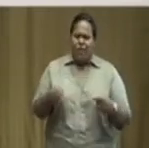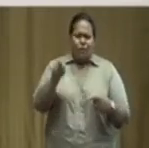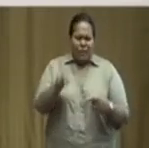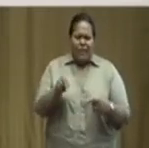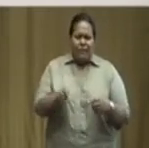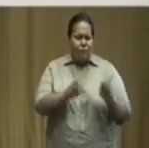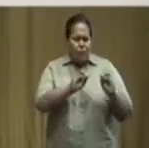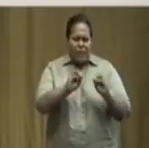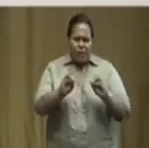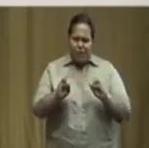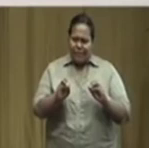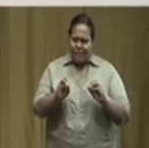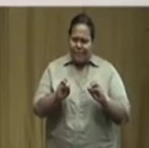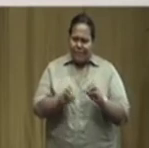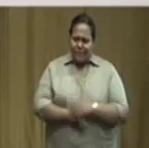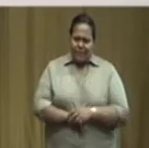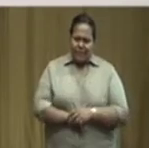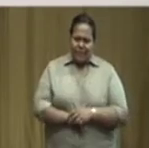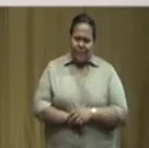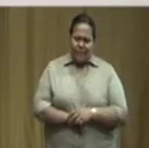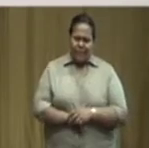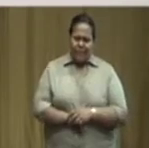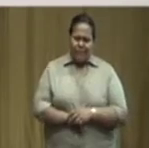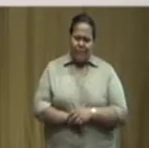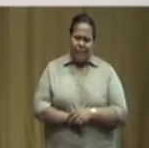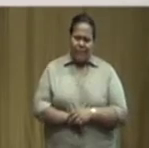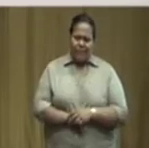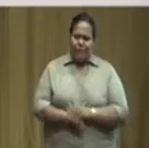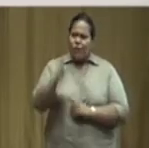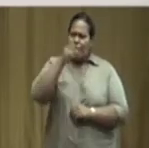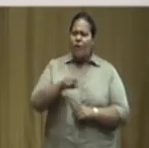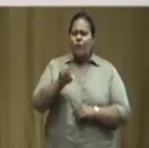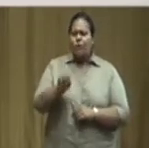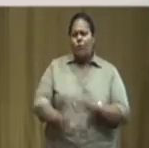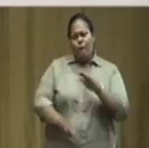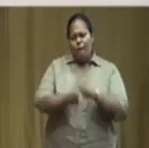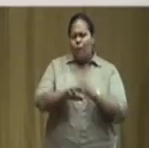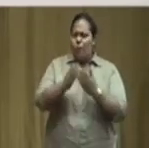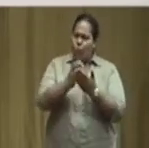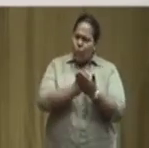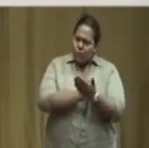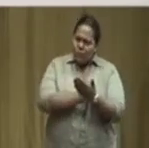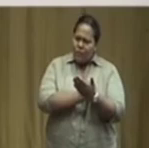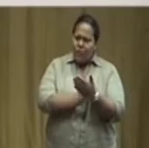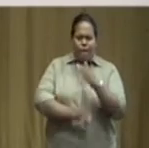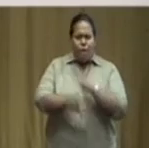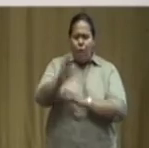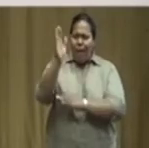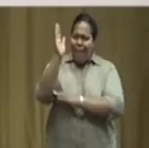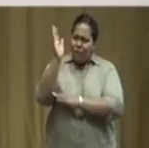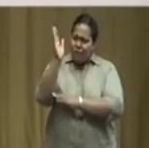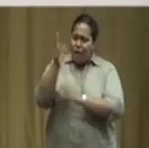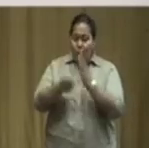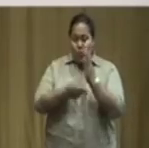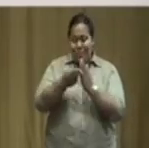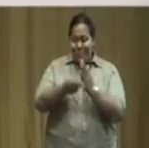for your teaching, from full courses to assignment ideas and rubrics and instructions, to full lectures and lecture